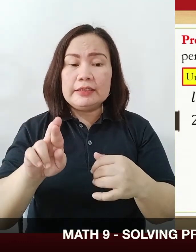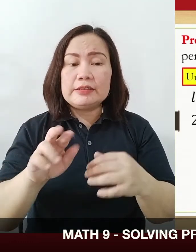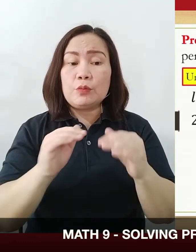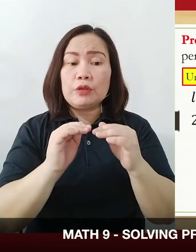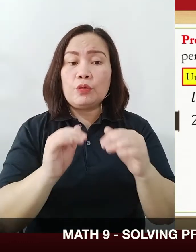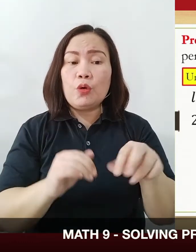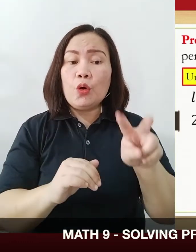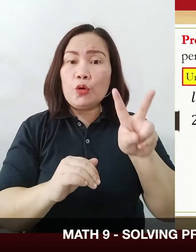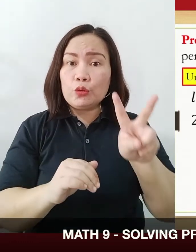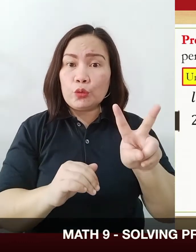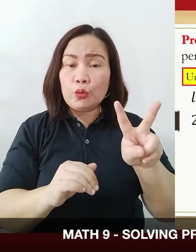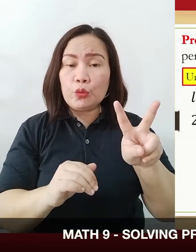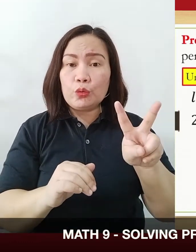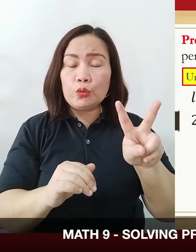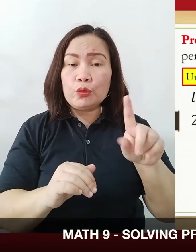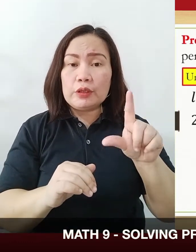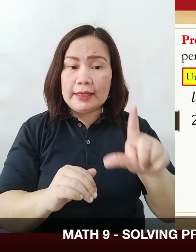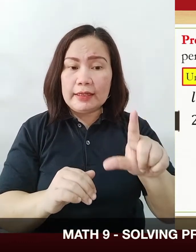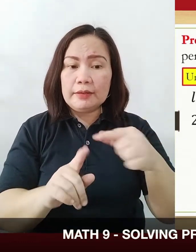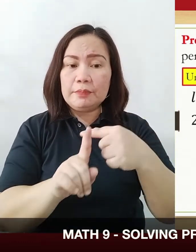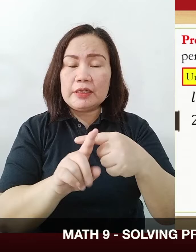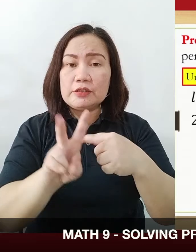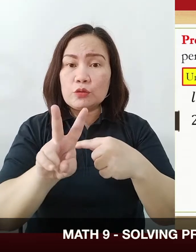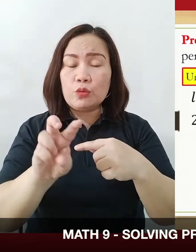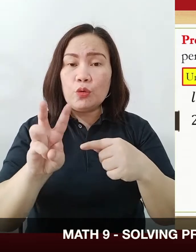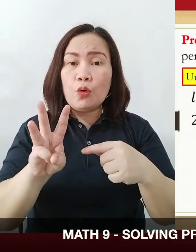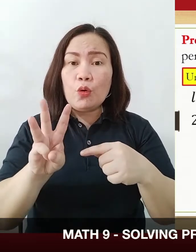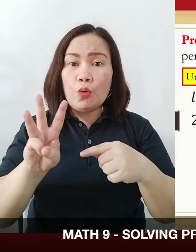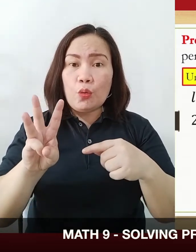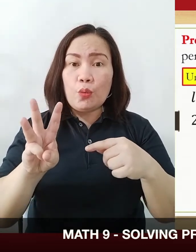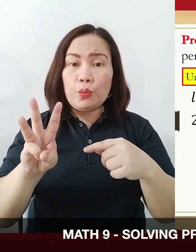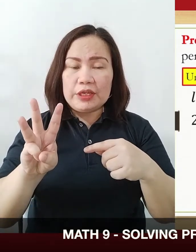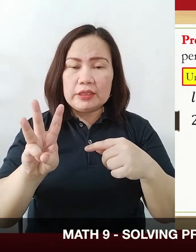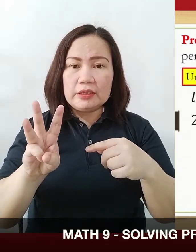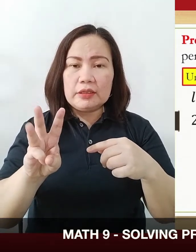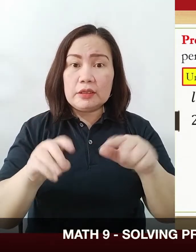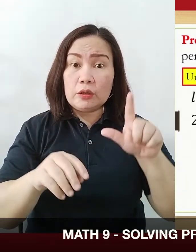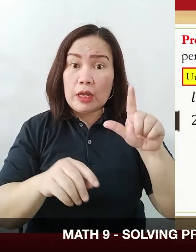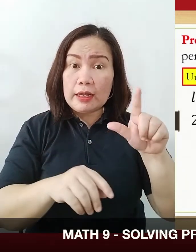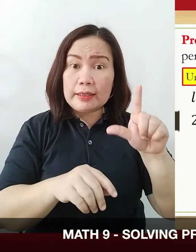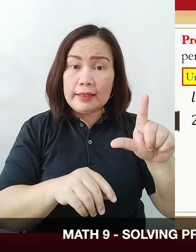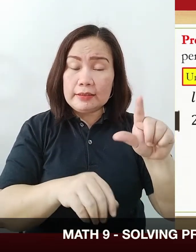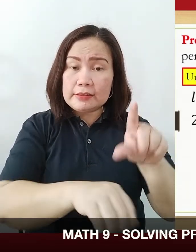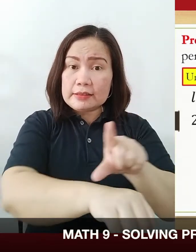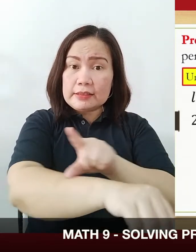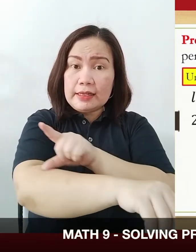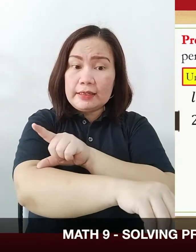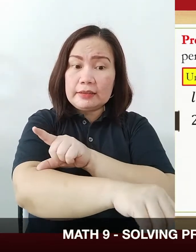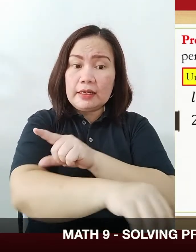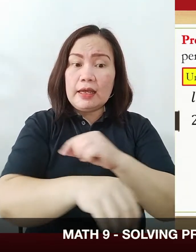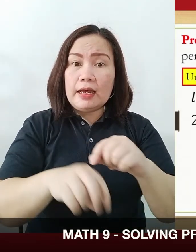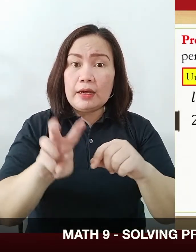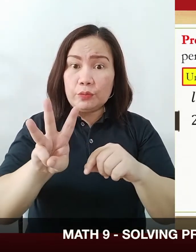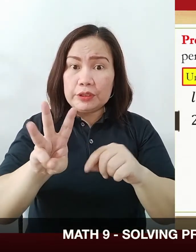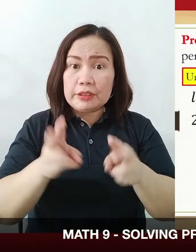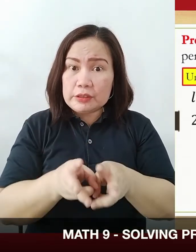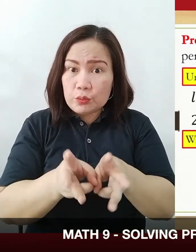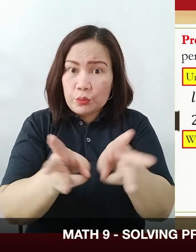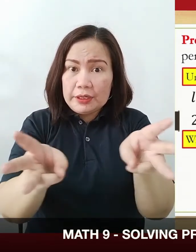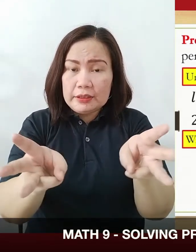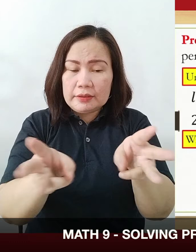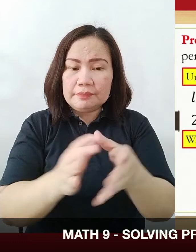length and twice its width, and that is 24. Okay, so first you have to understand the